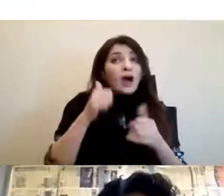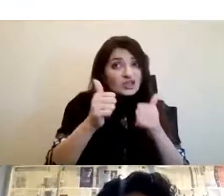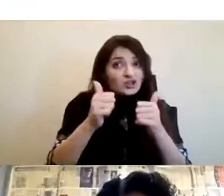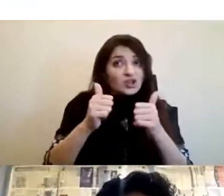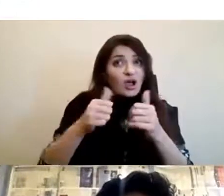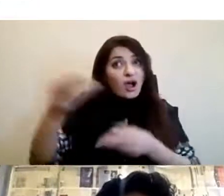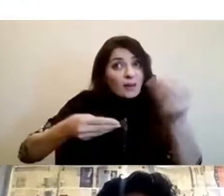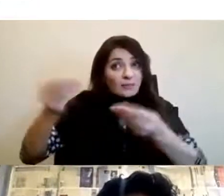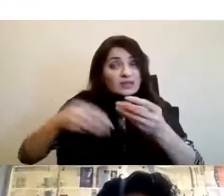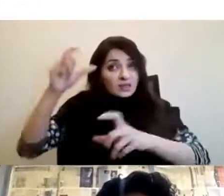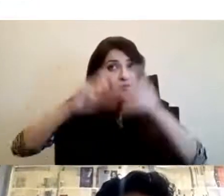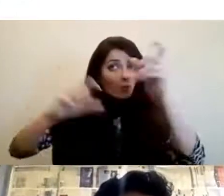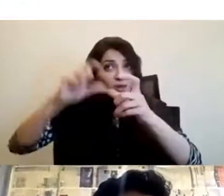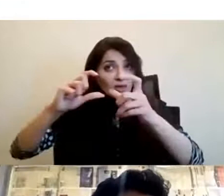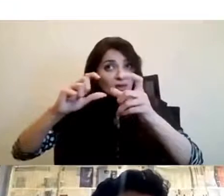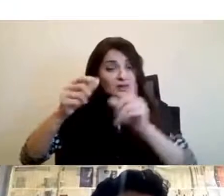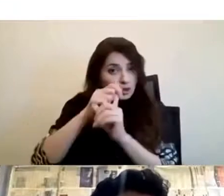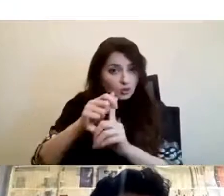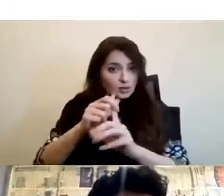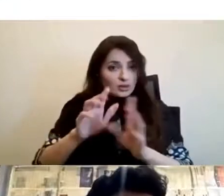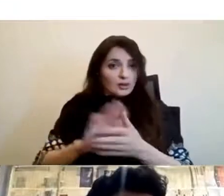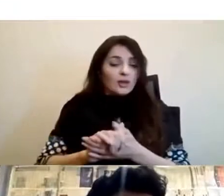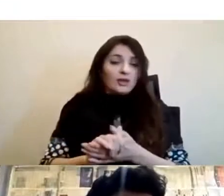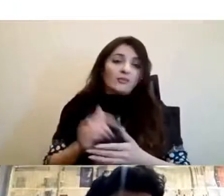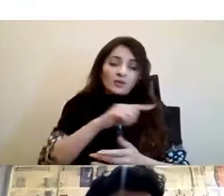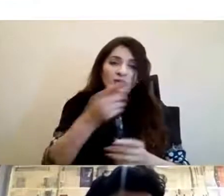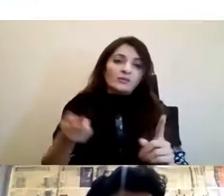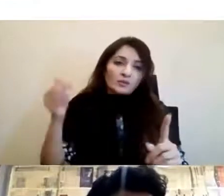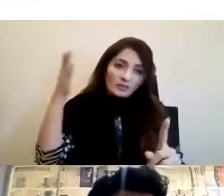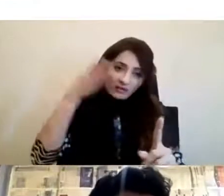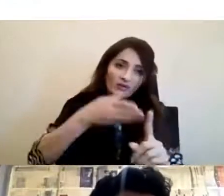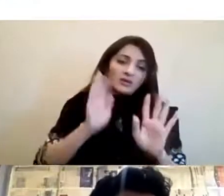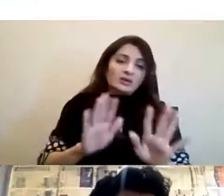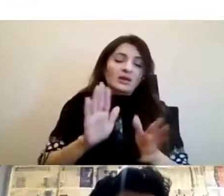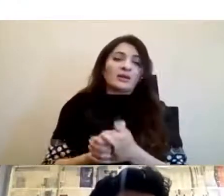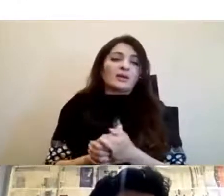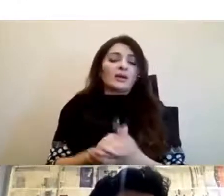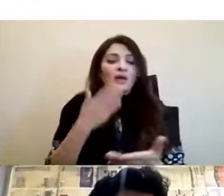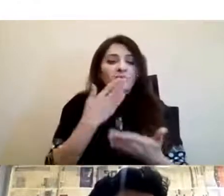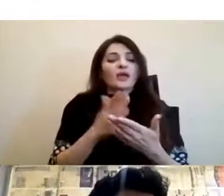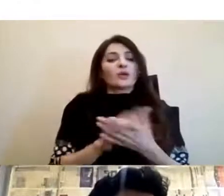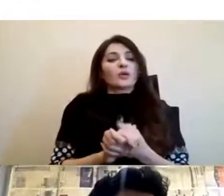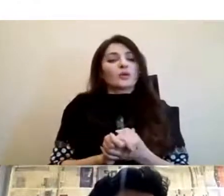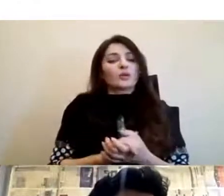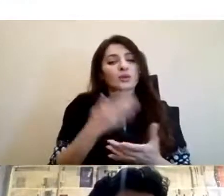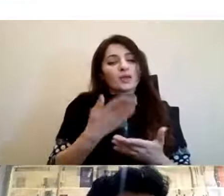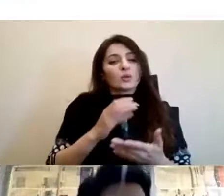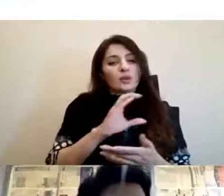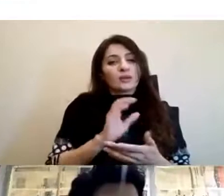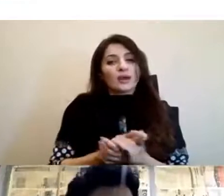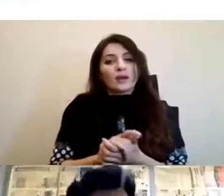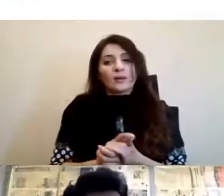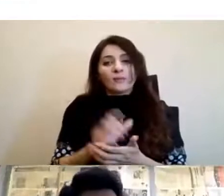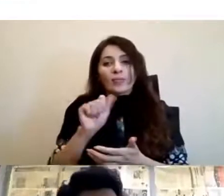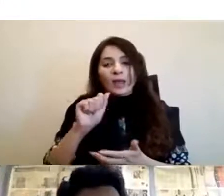of the challenges I think that we need to focus on. Thank you, Charita, for sharing that perspective. Ali, in your